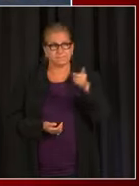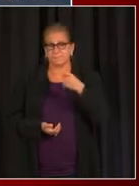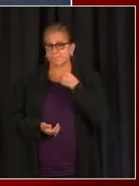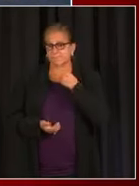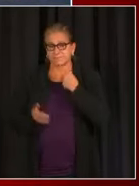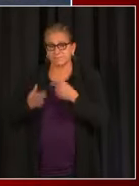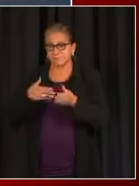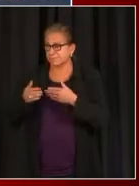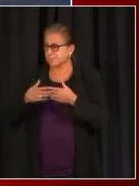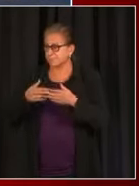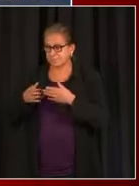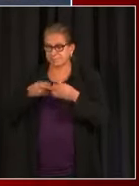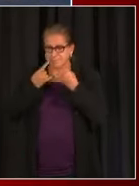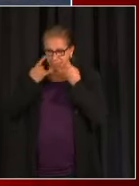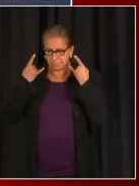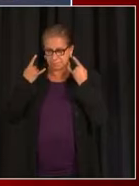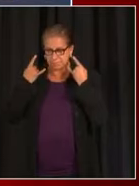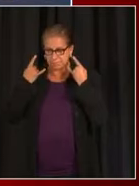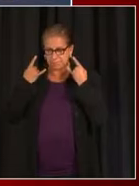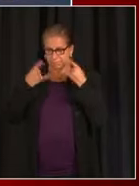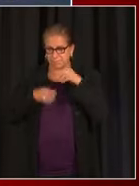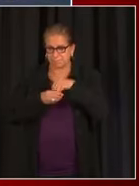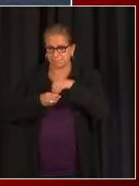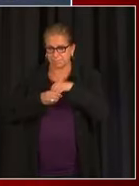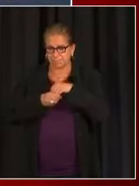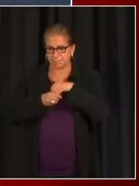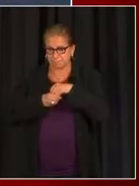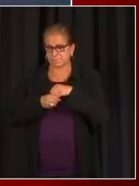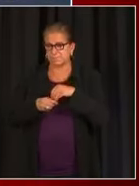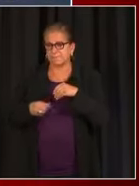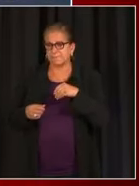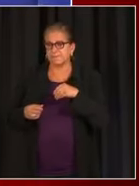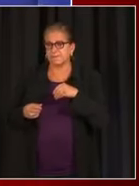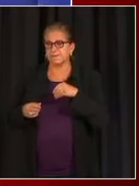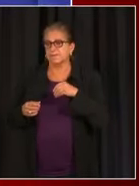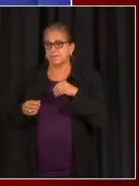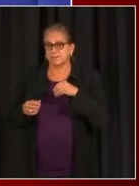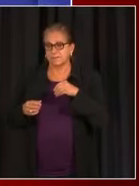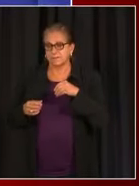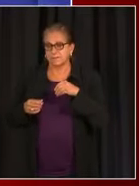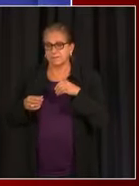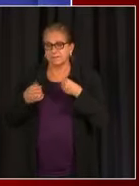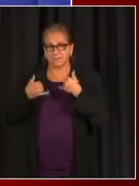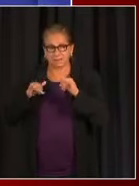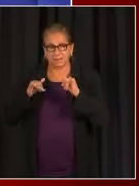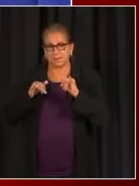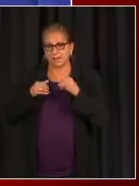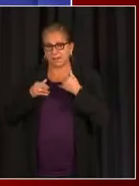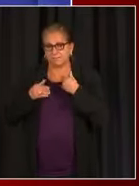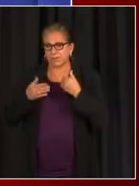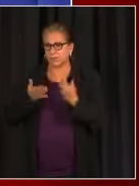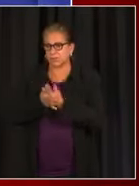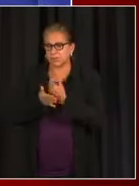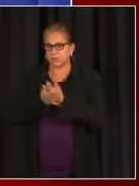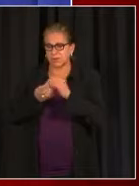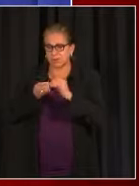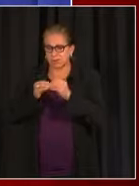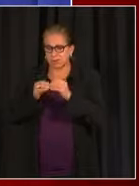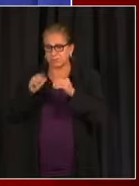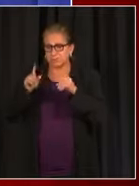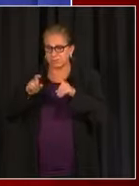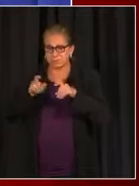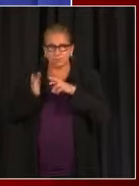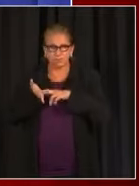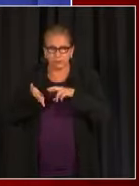guidance documents, you'll be reminded that we went through a process to consolidate all of the different guidance documents we used to use for